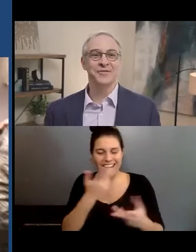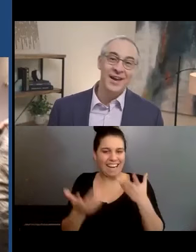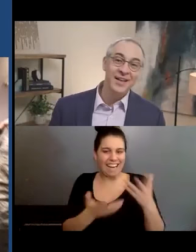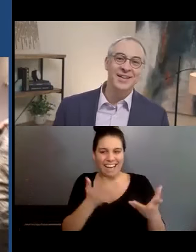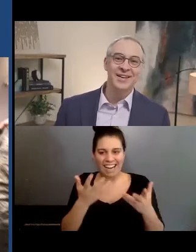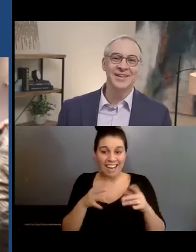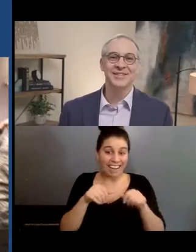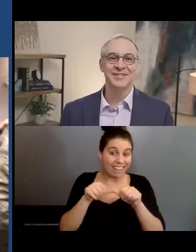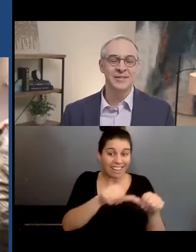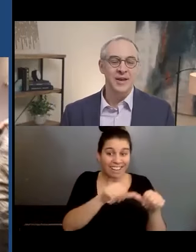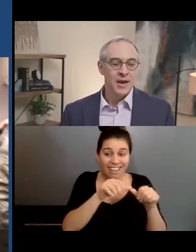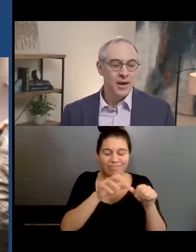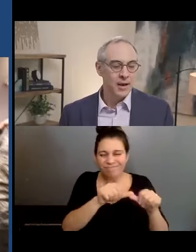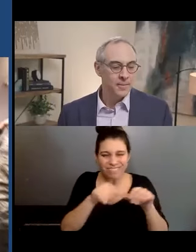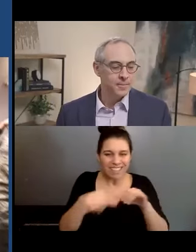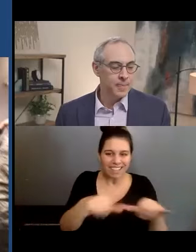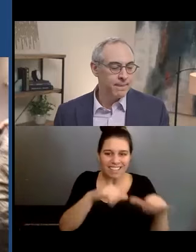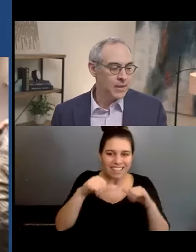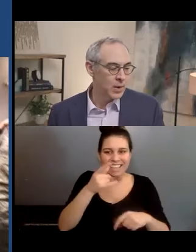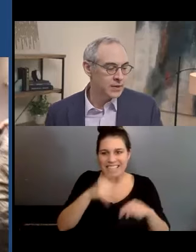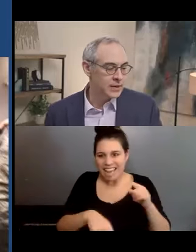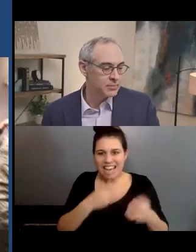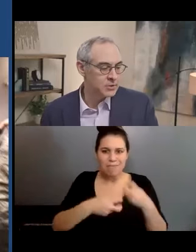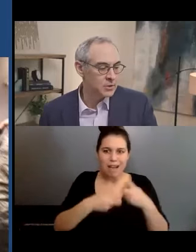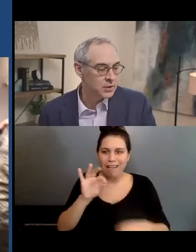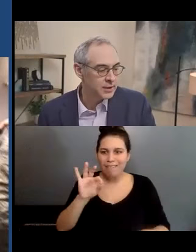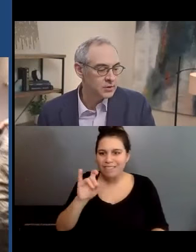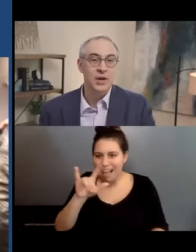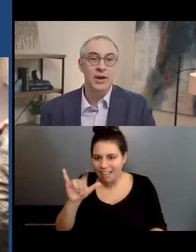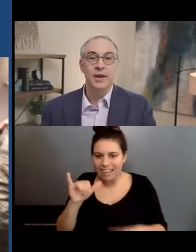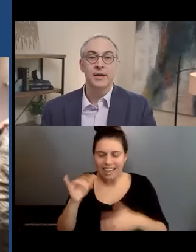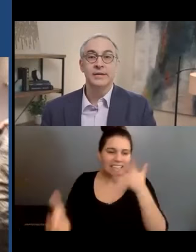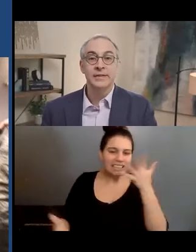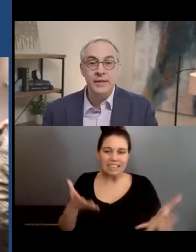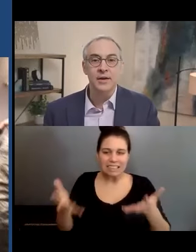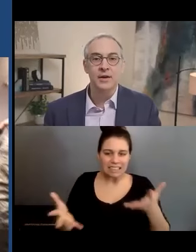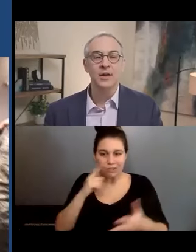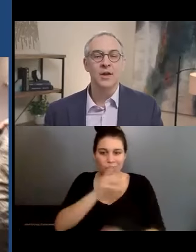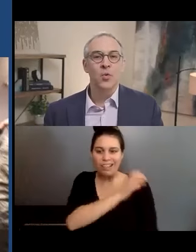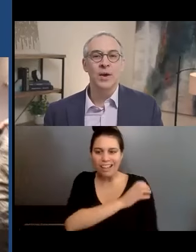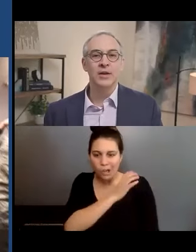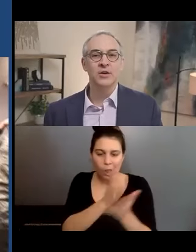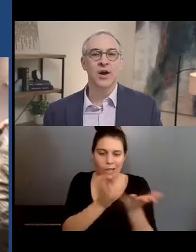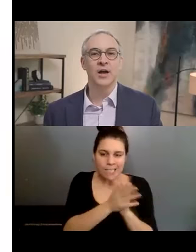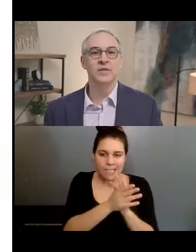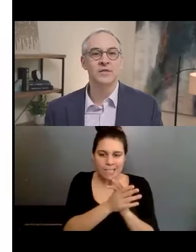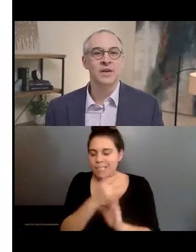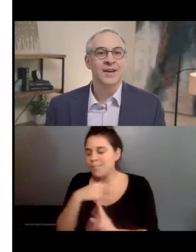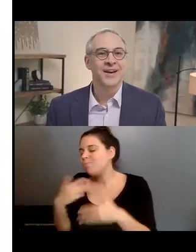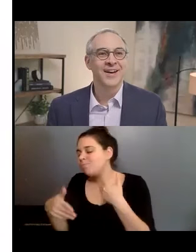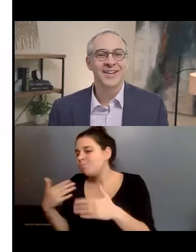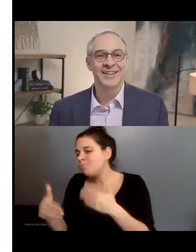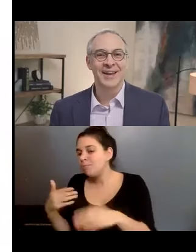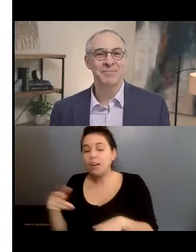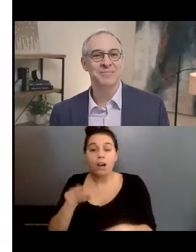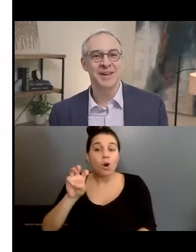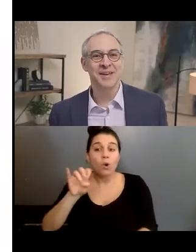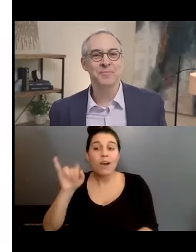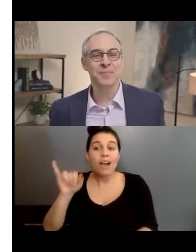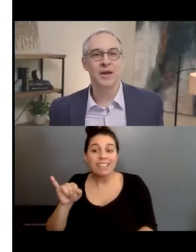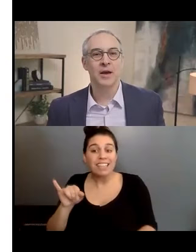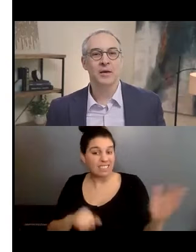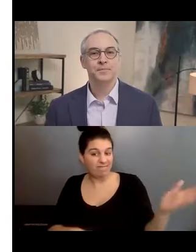scalability and fidelity issues when it came to clinical training, until Wendy Cross came